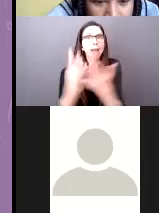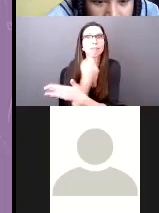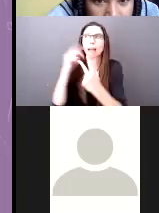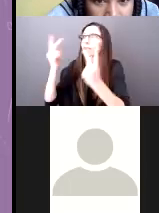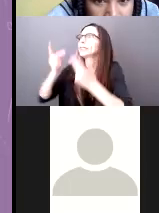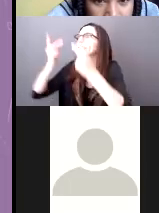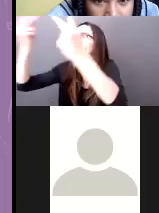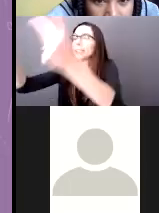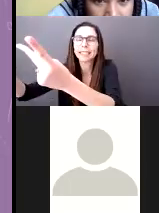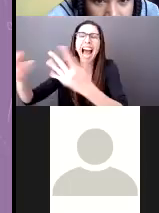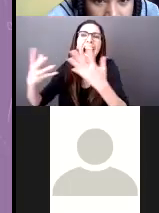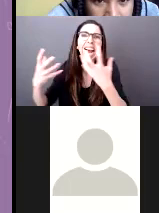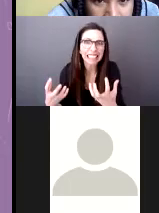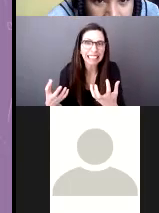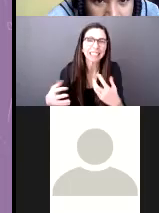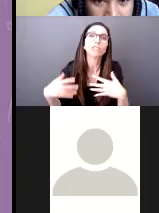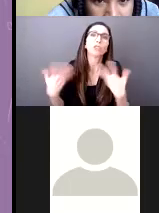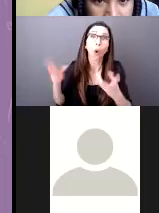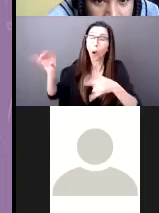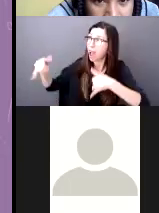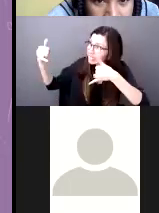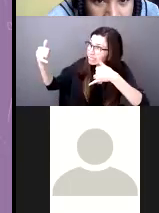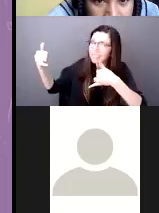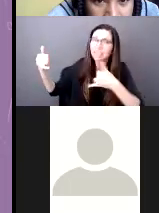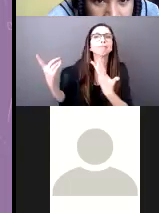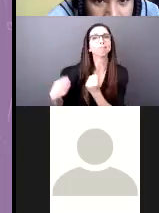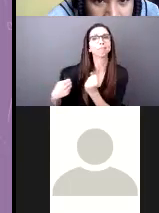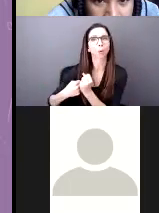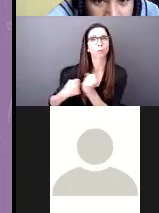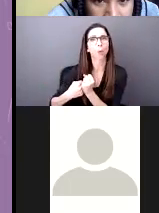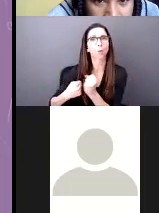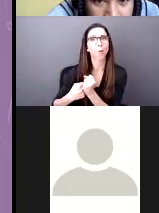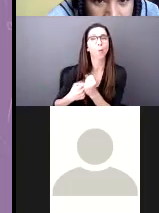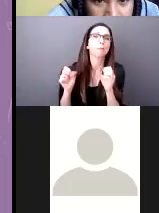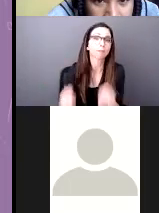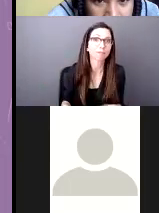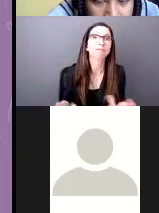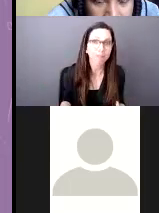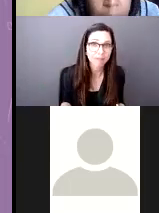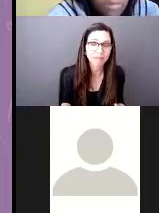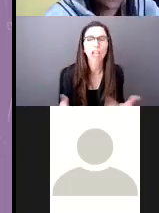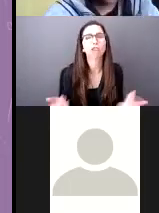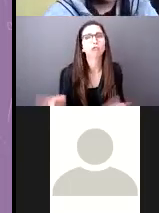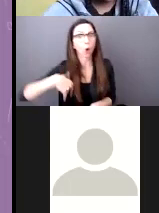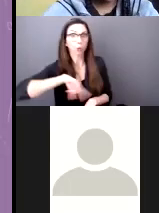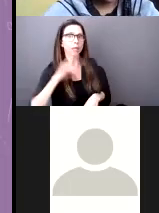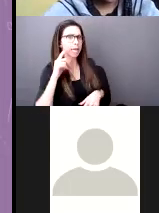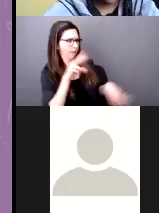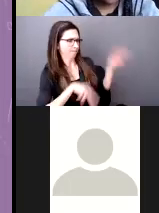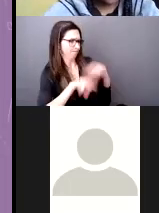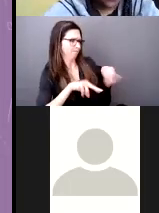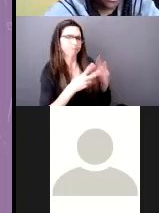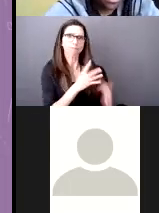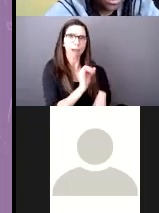that emotional support to family caregivers and looking at what organizations, depending